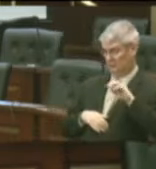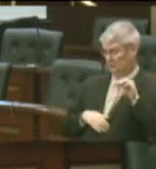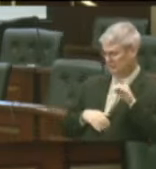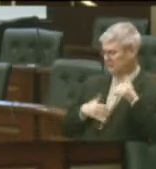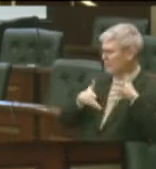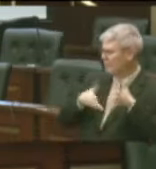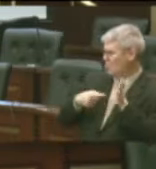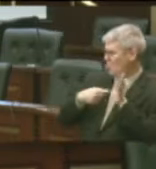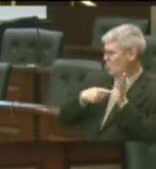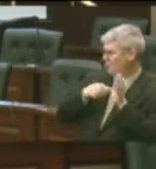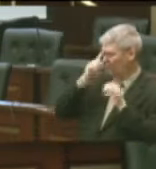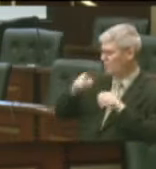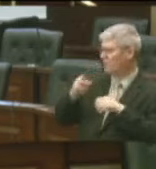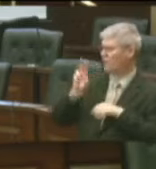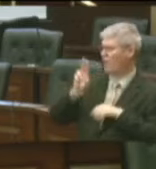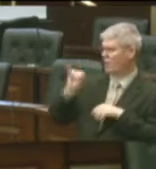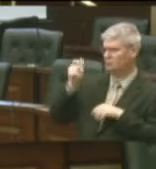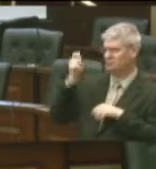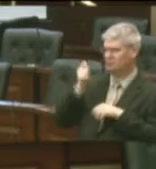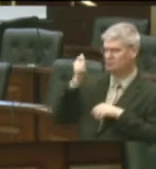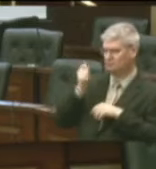not trigger a tax increase.